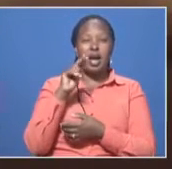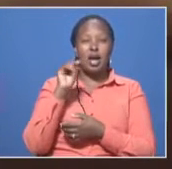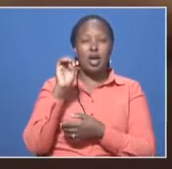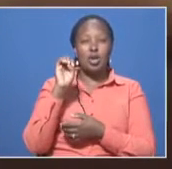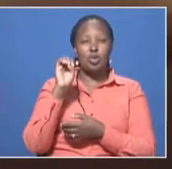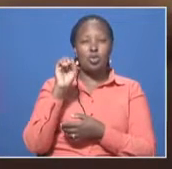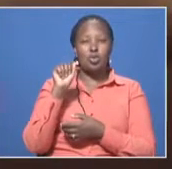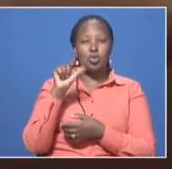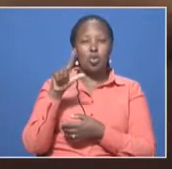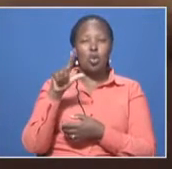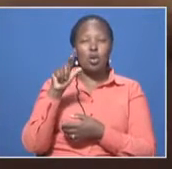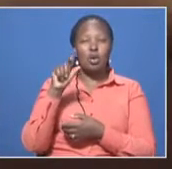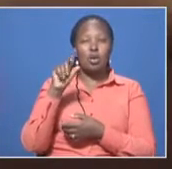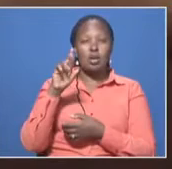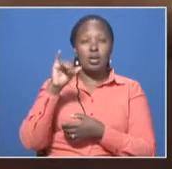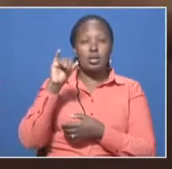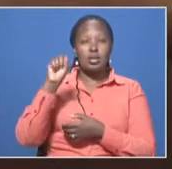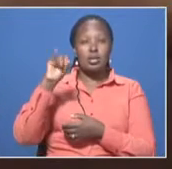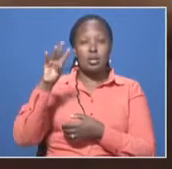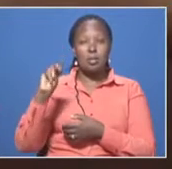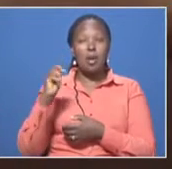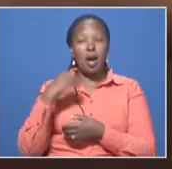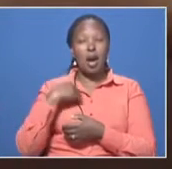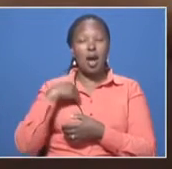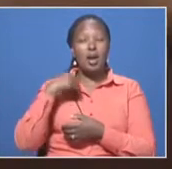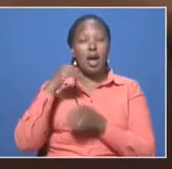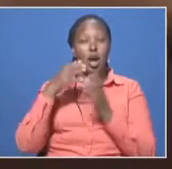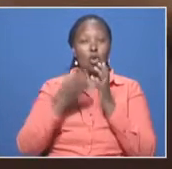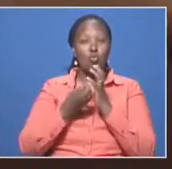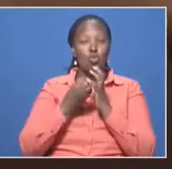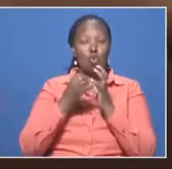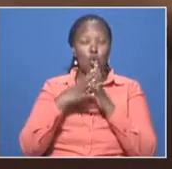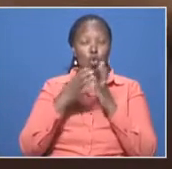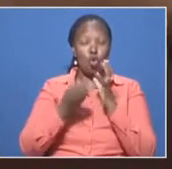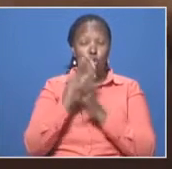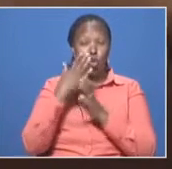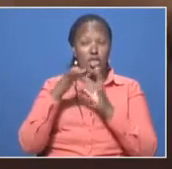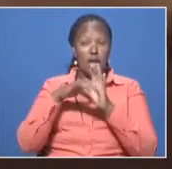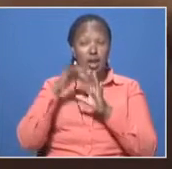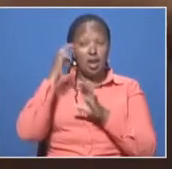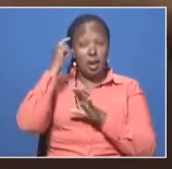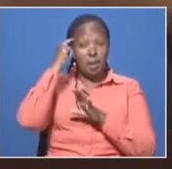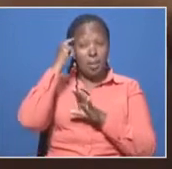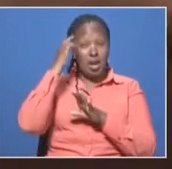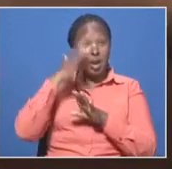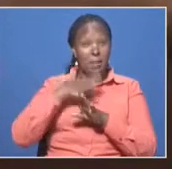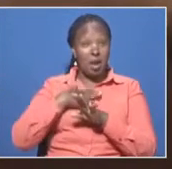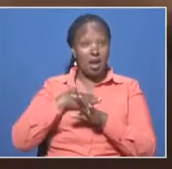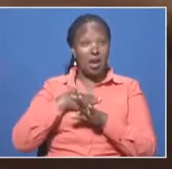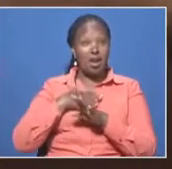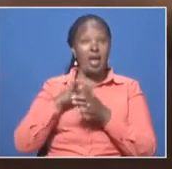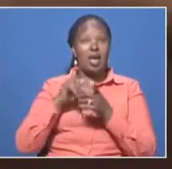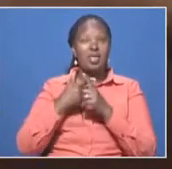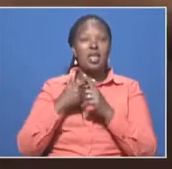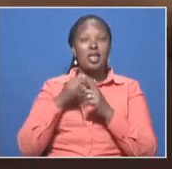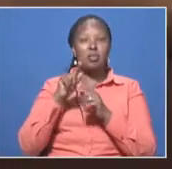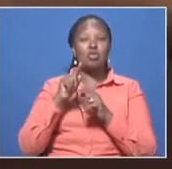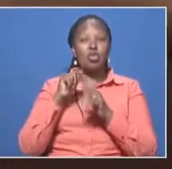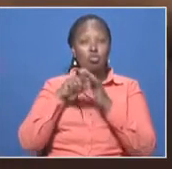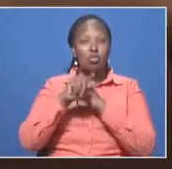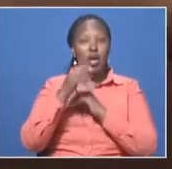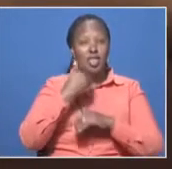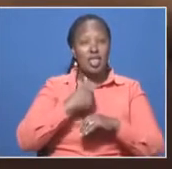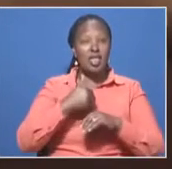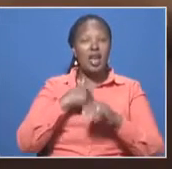and a tumor. So I was rushed into theater, and then they clipped the tumor. Sorry, they clipped